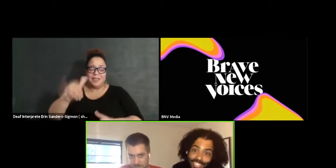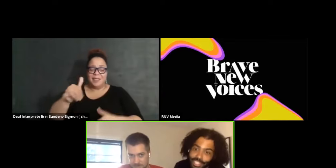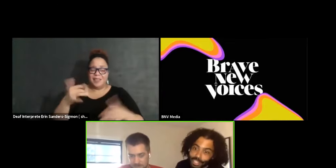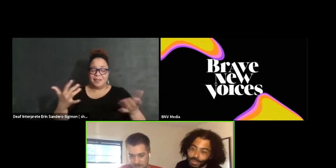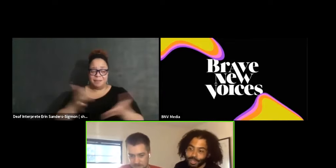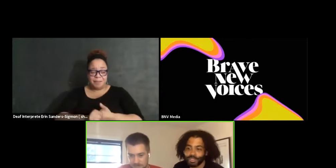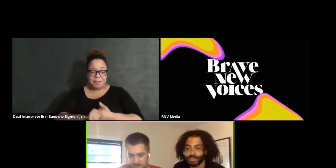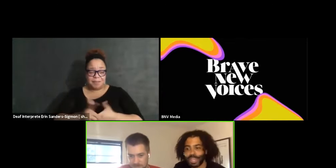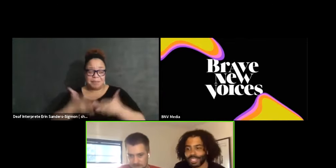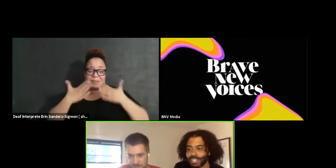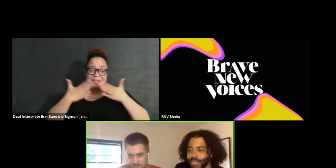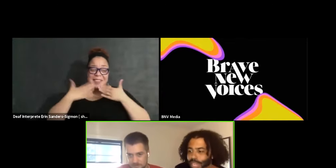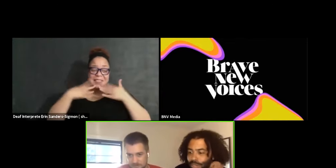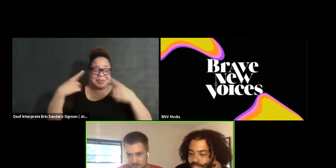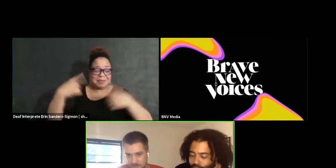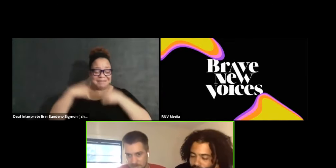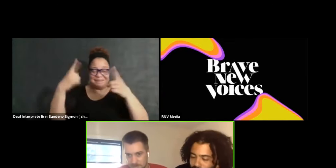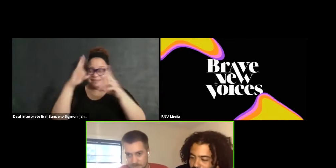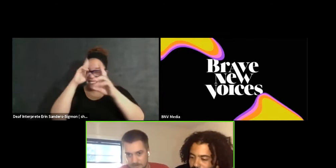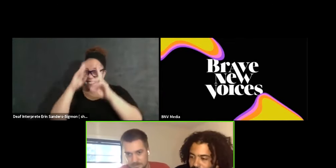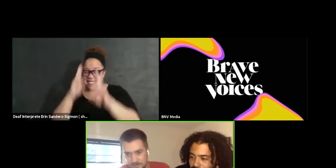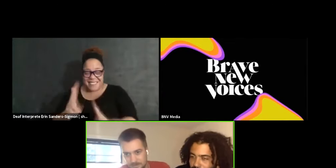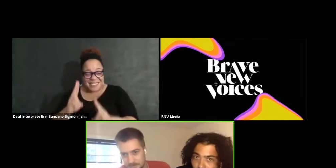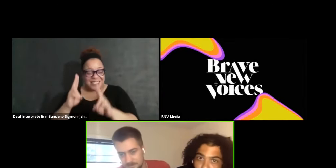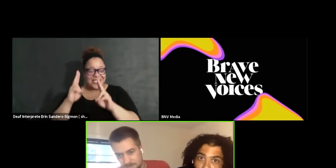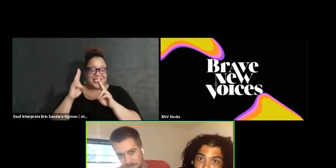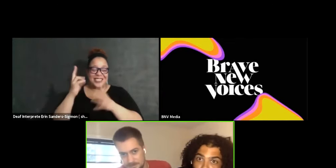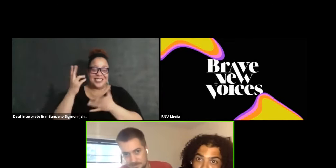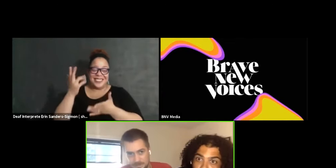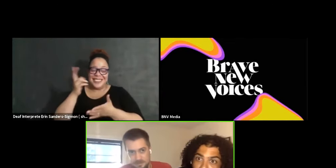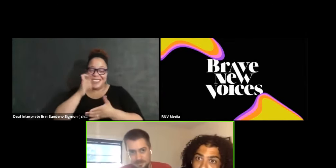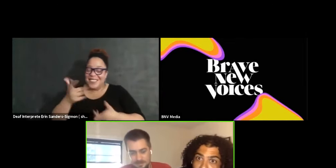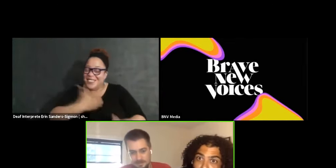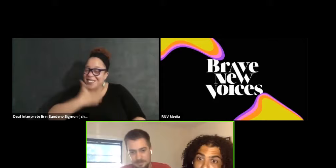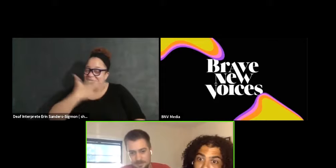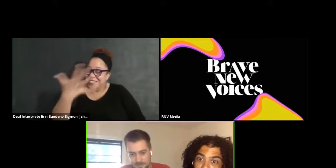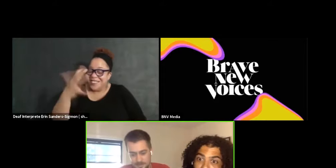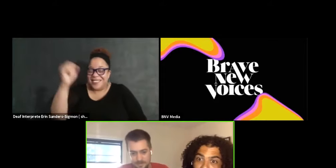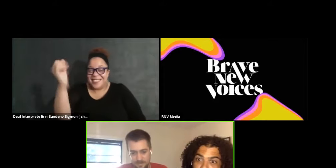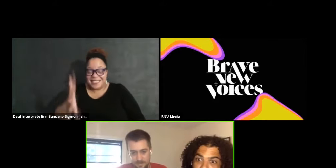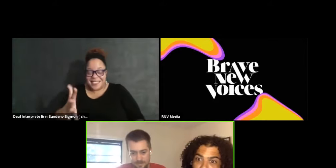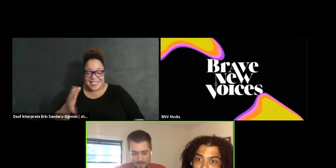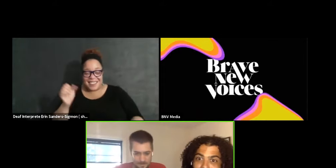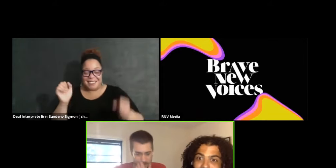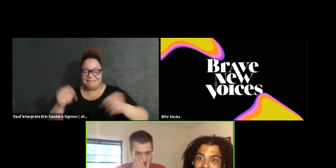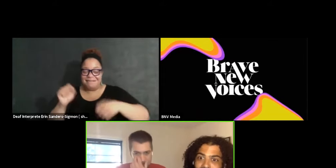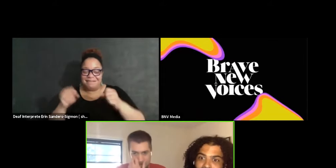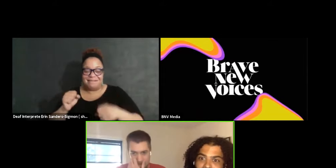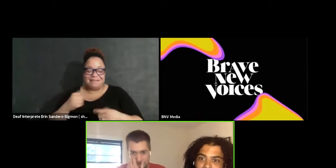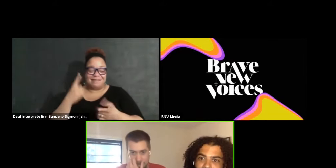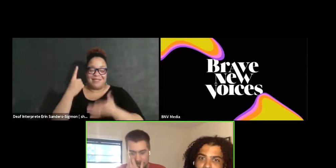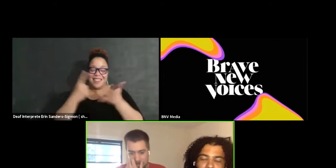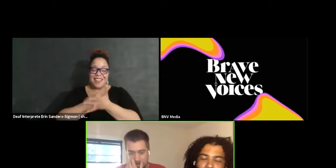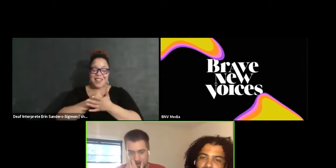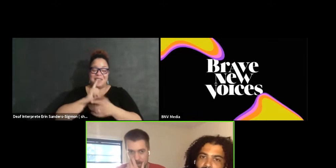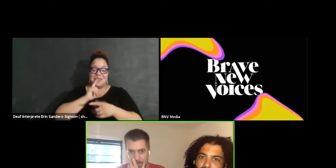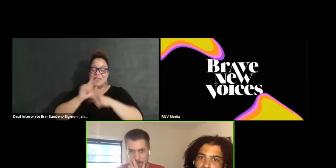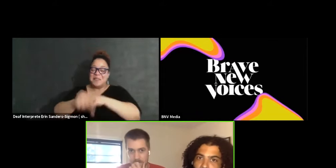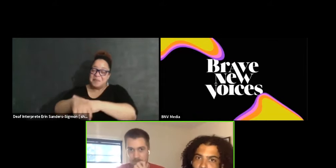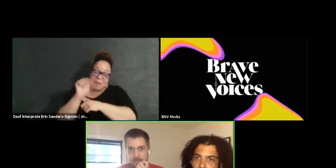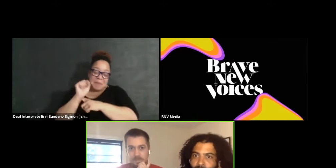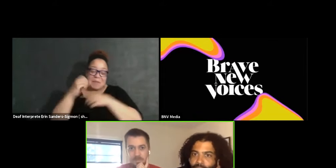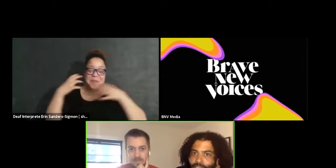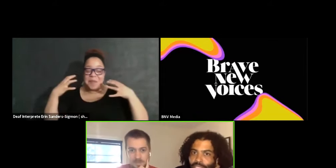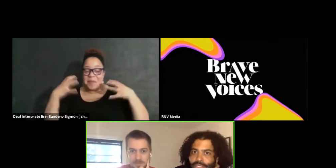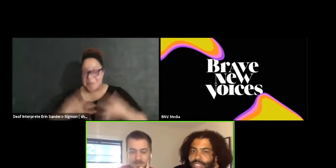sit here and listen to y'all spit for the past couple of hours, and just I'm blown away, and I can't wait to hear the next round. And just